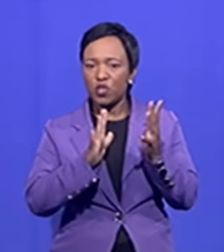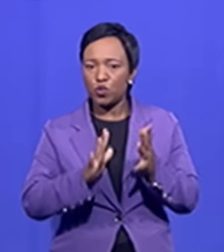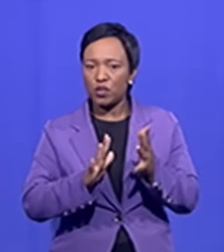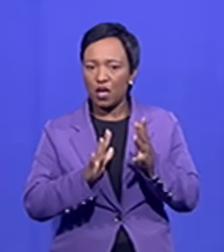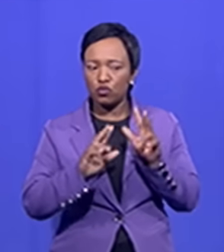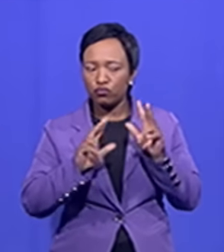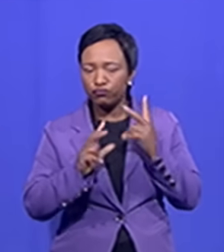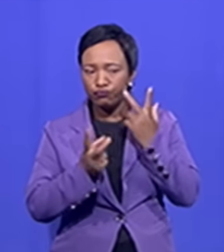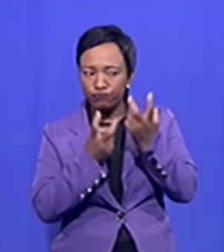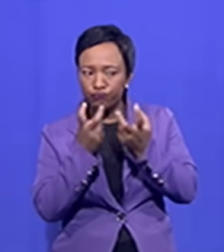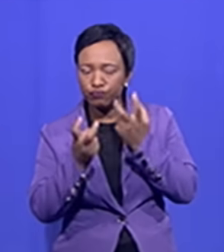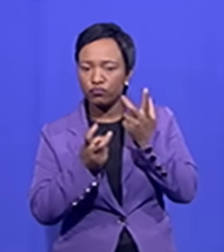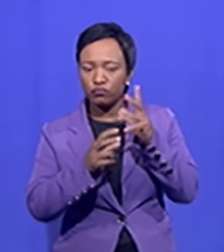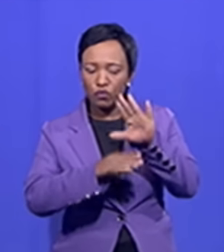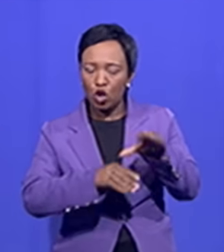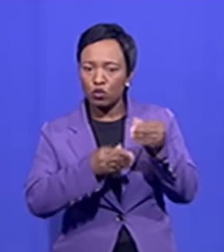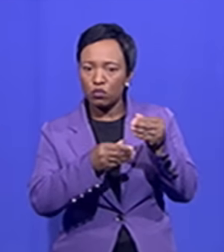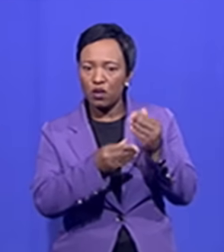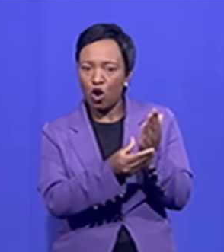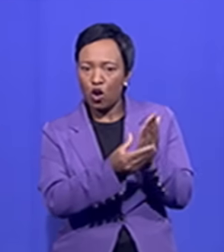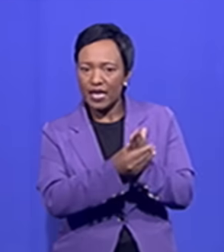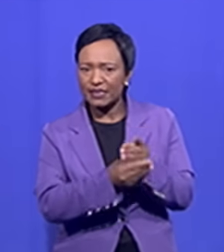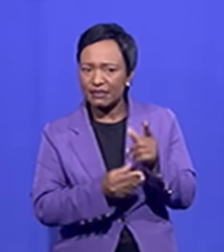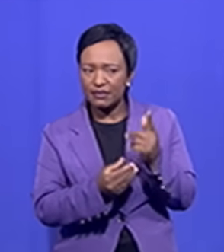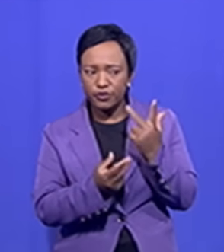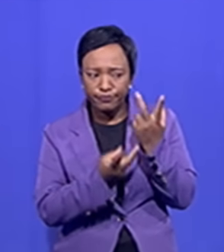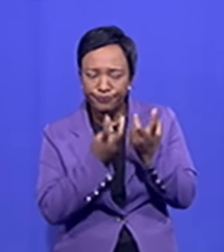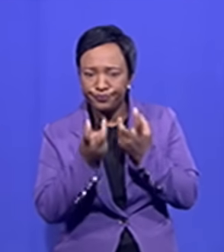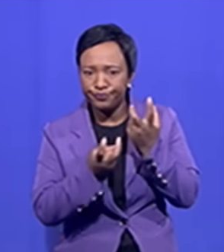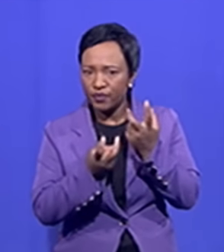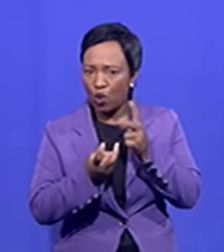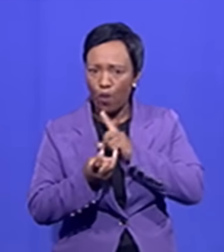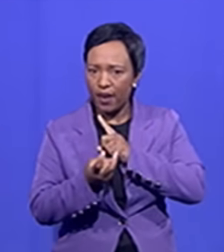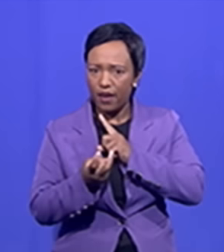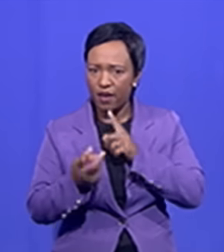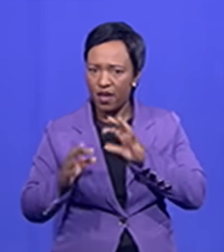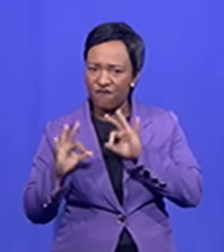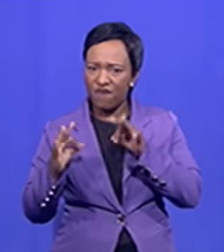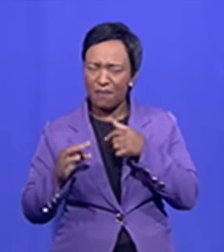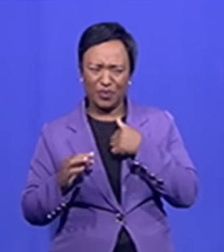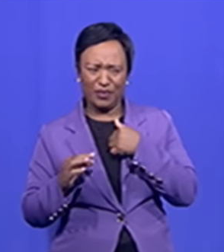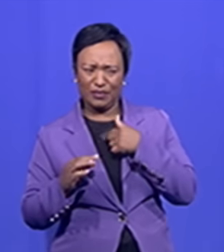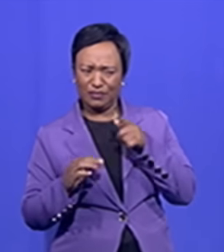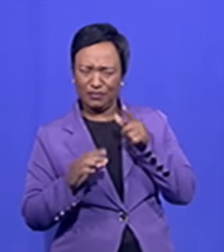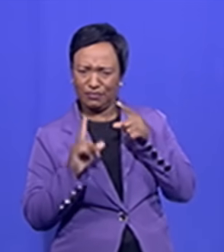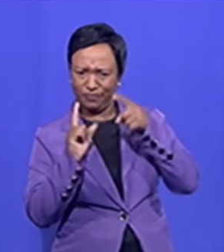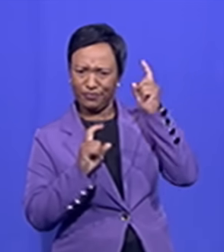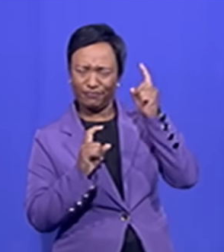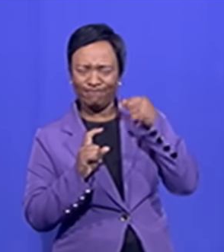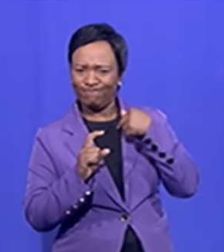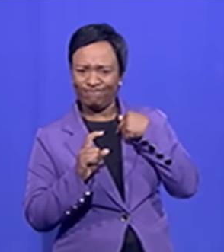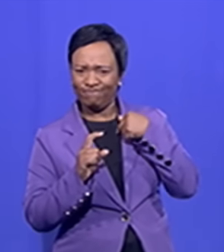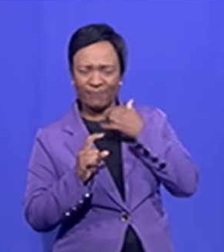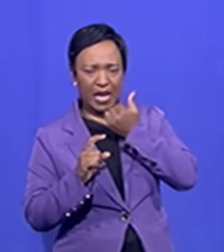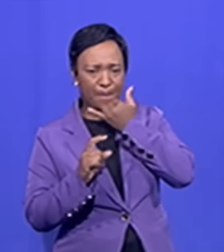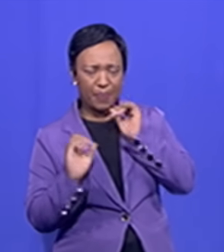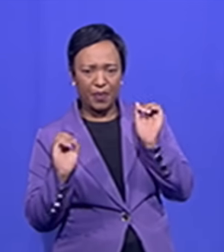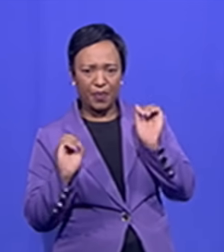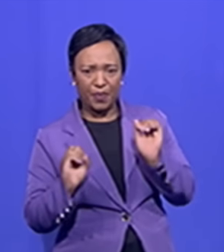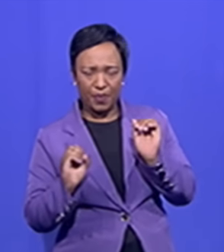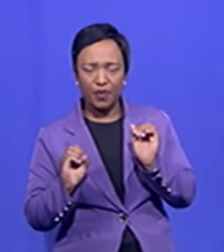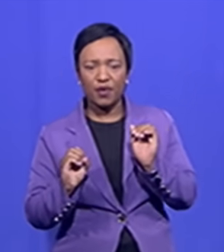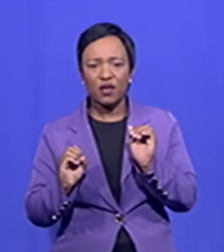e go kae? So that is something se lo rena as a family ha sa re tshwara pila. Go ba le tshepo ha rena ke tla bua ka